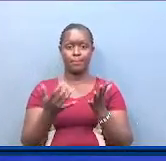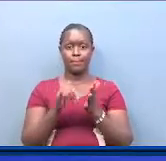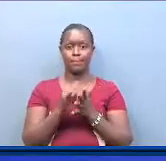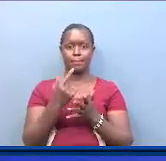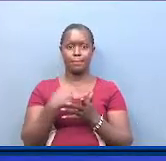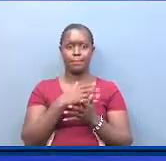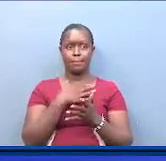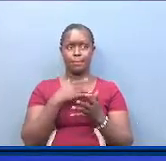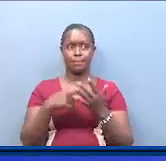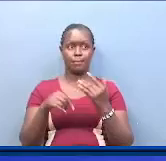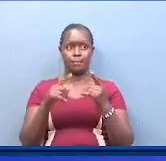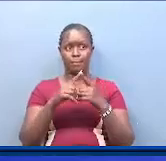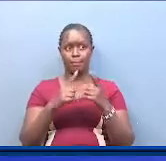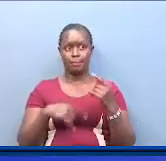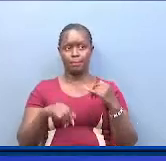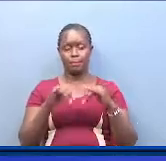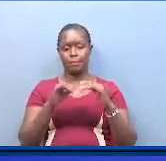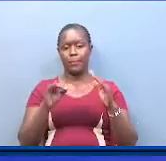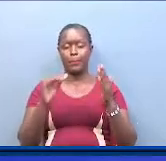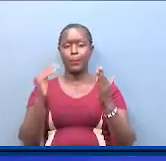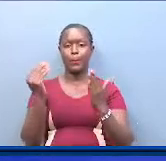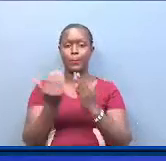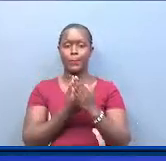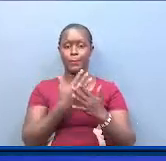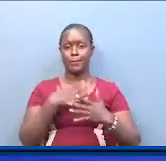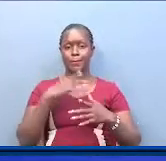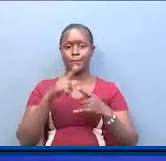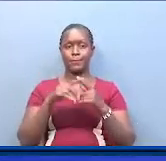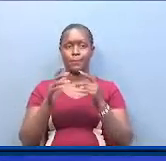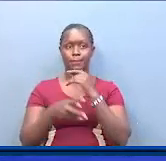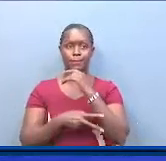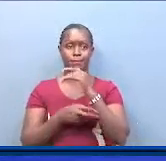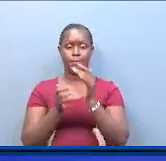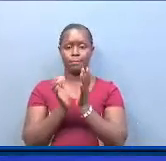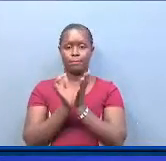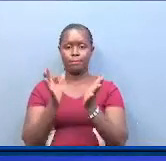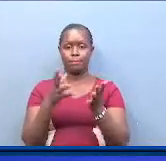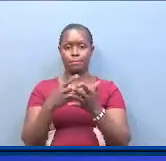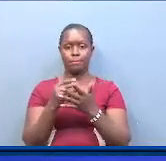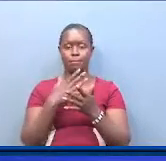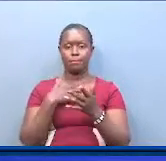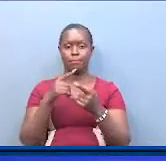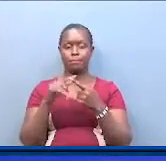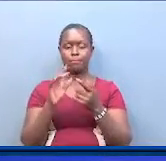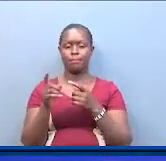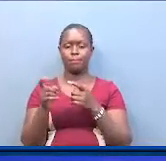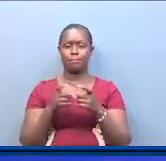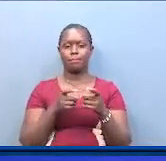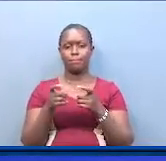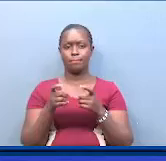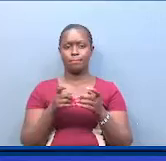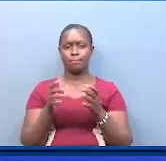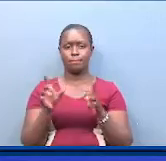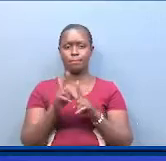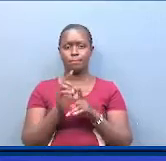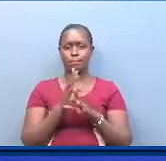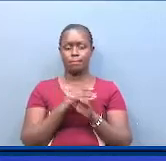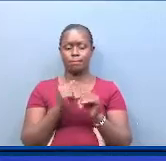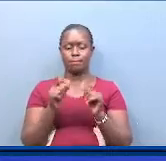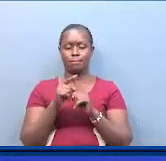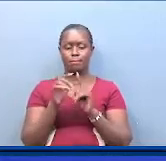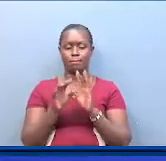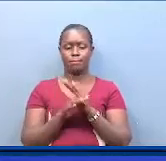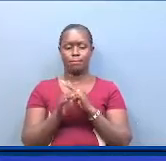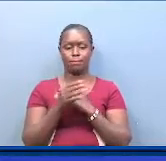want to sanitize people who have stolen public money, and we want them to be governors, we want them to be presidents, we want them to be